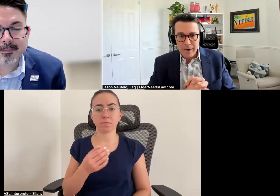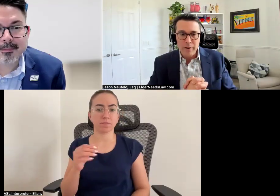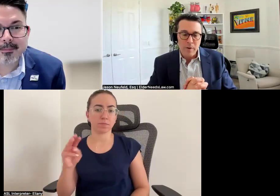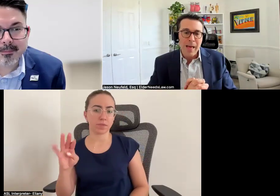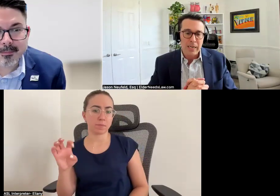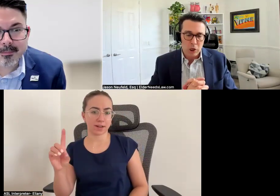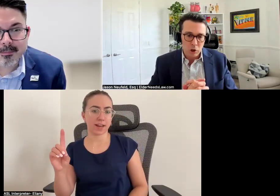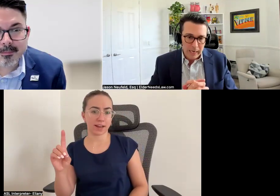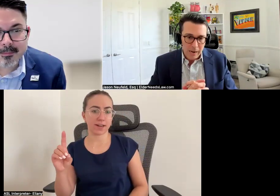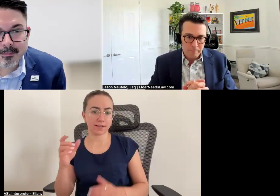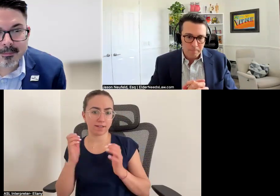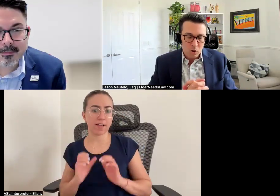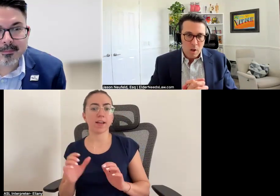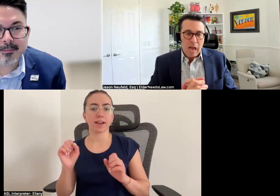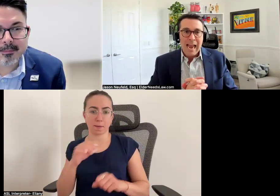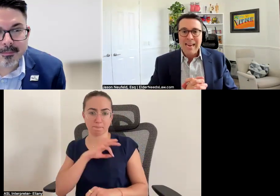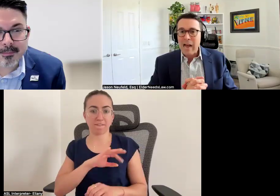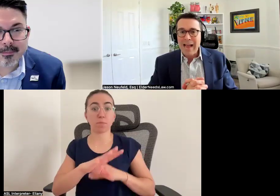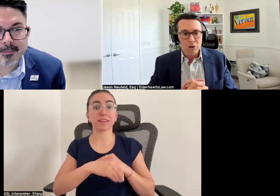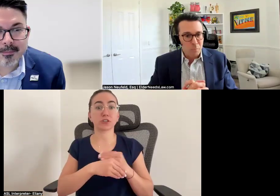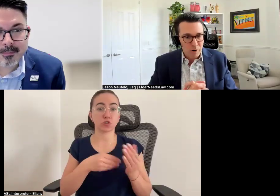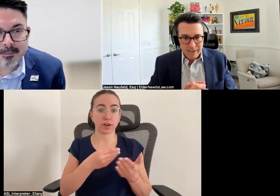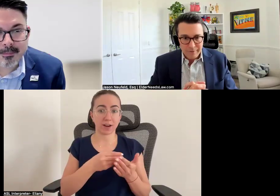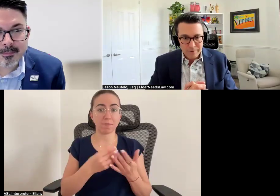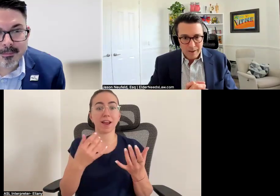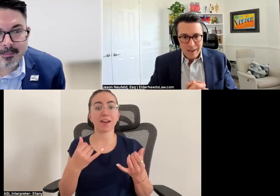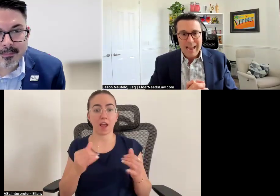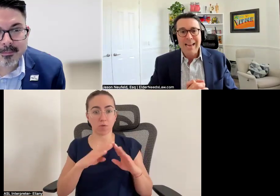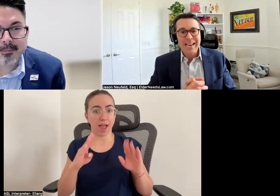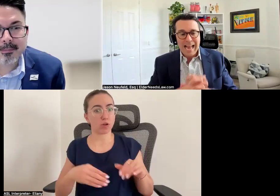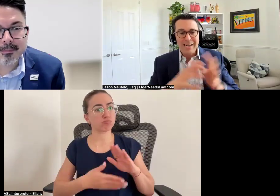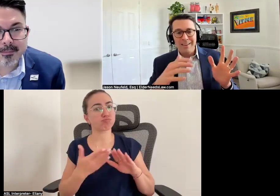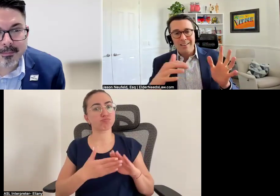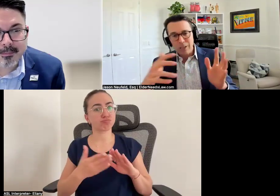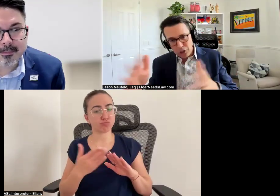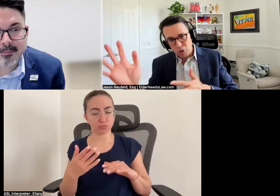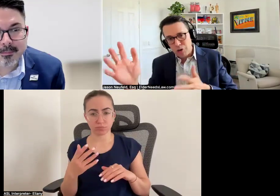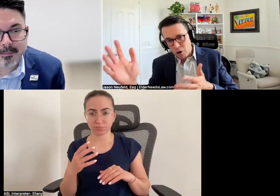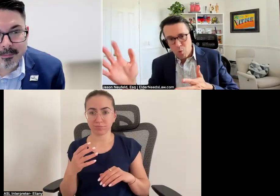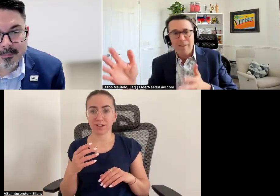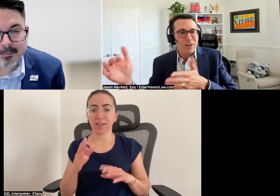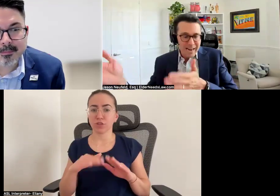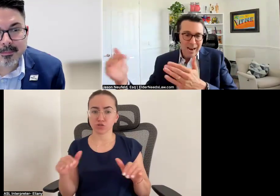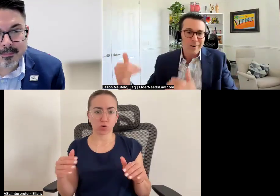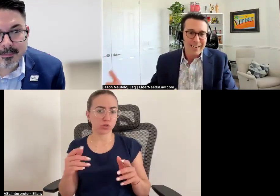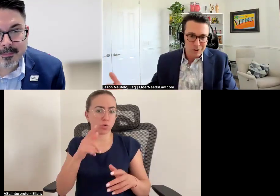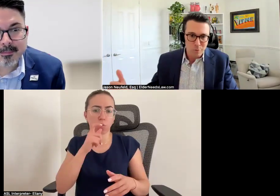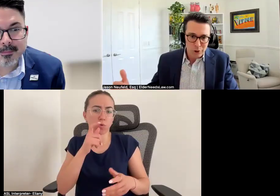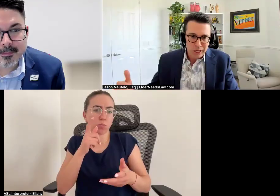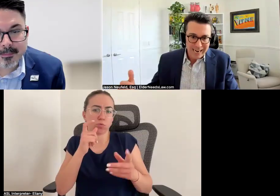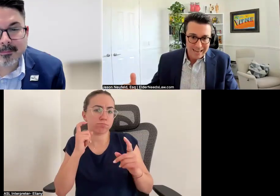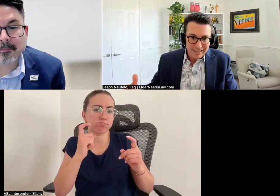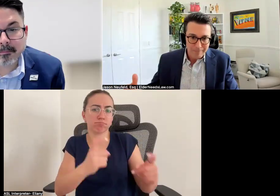can benefit from that additional income. And now the house is productive. And again, the children or whoever is inheriting